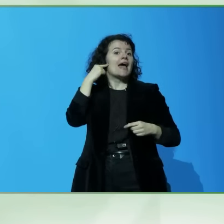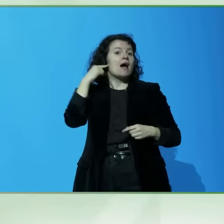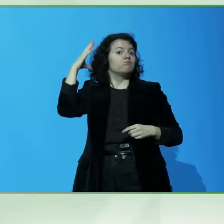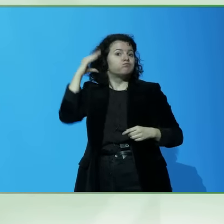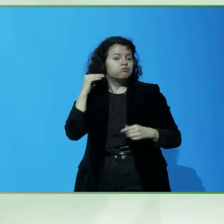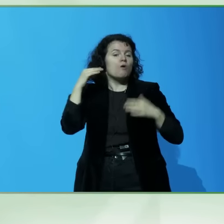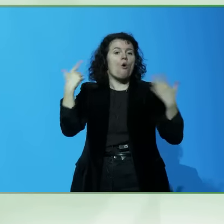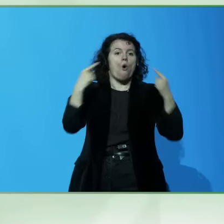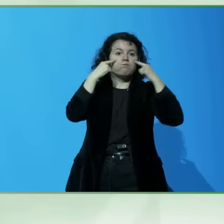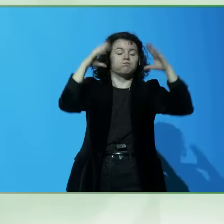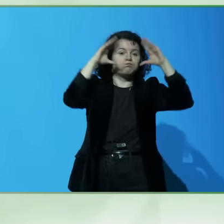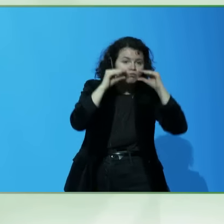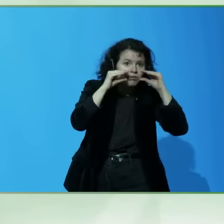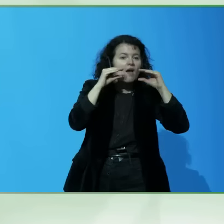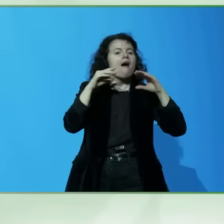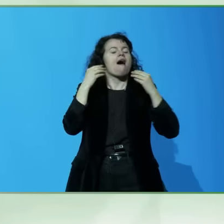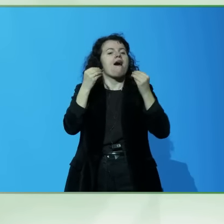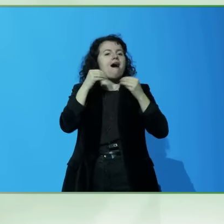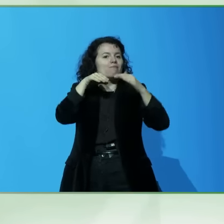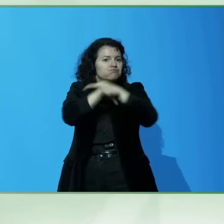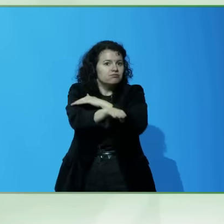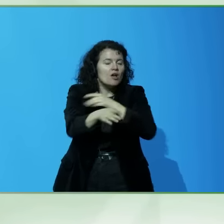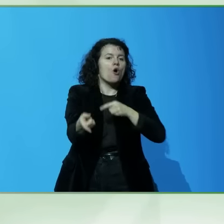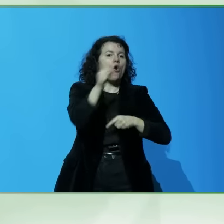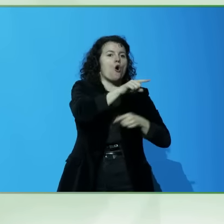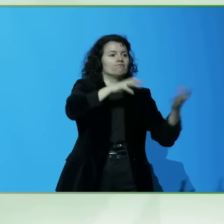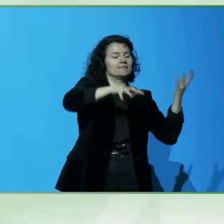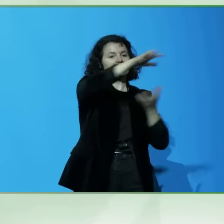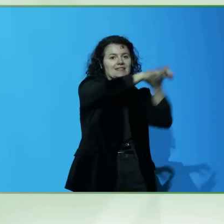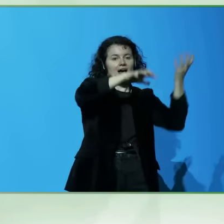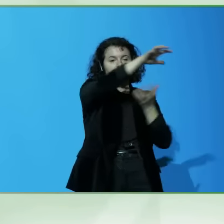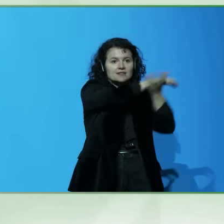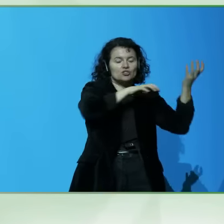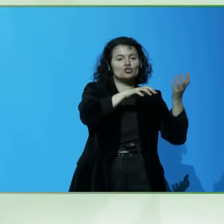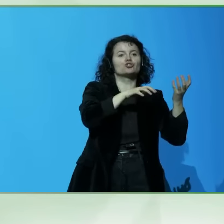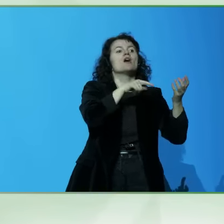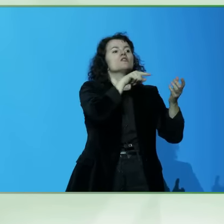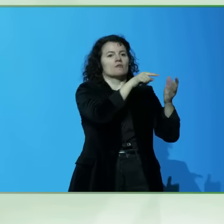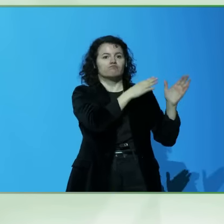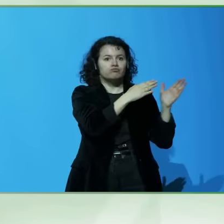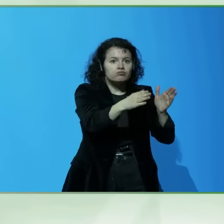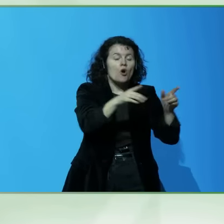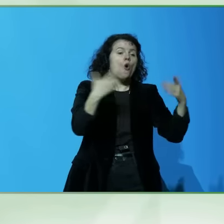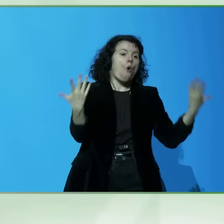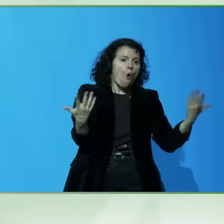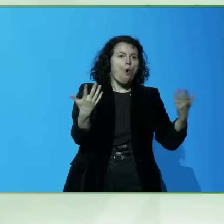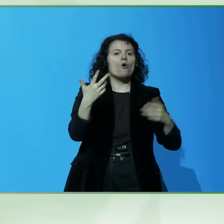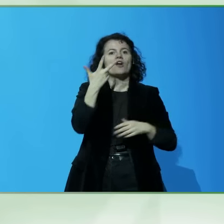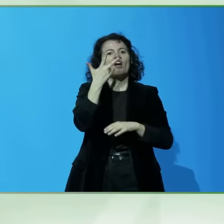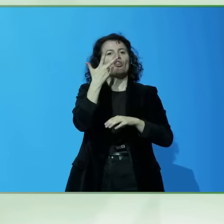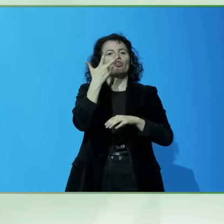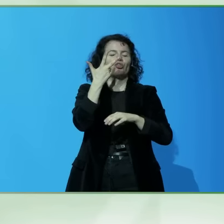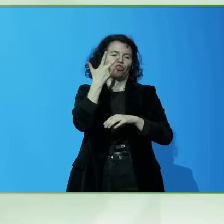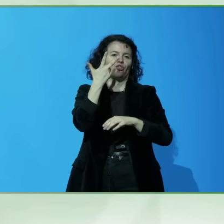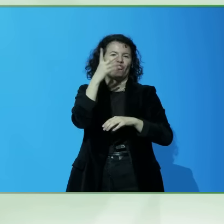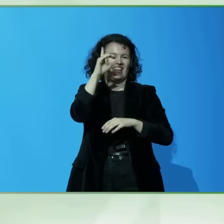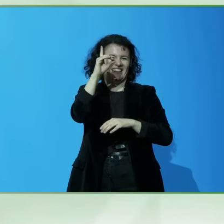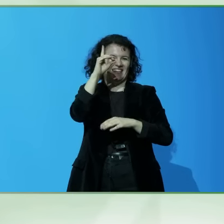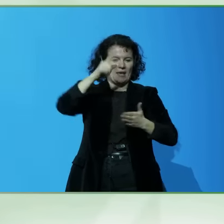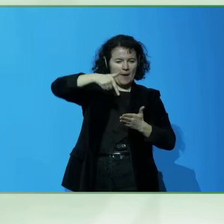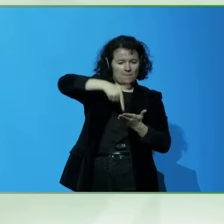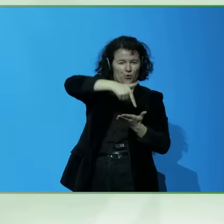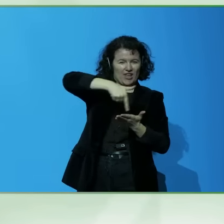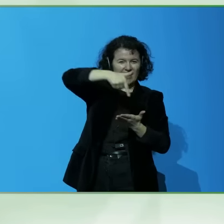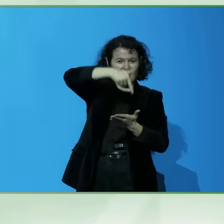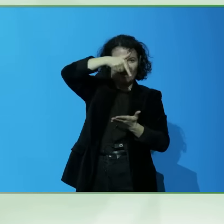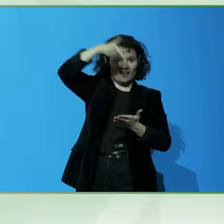to disaster preparedness models and 3D printed prosthetics, just to name a few. What truly